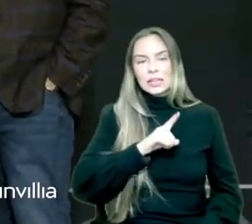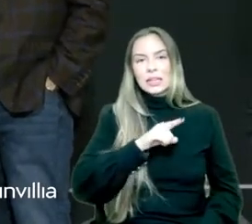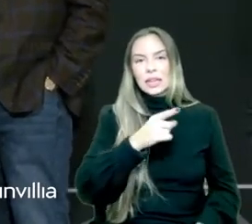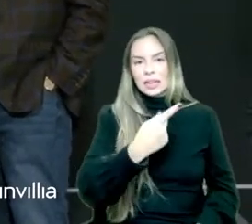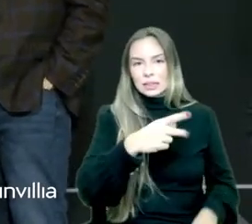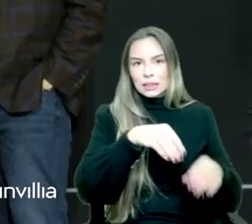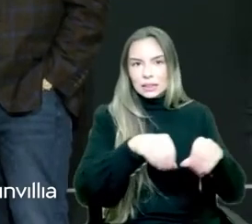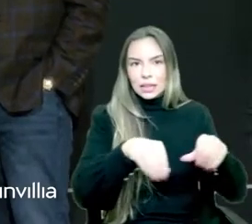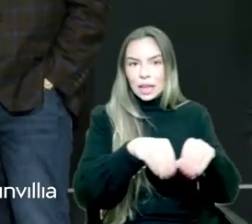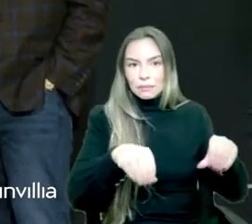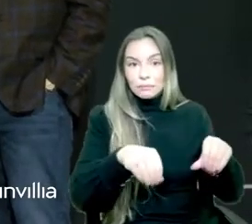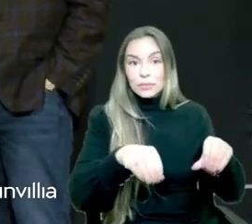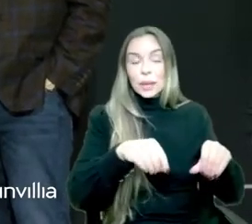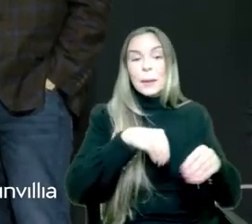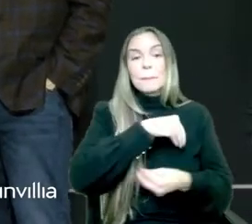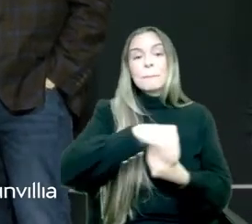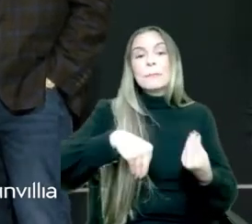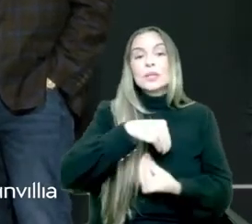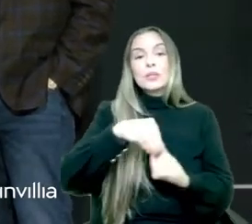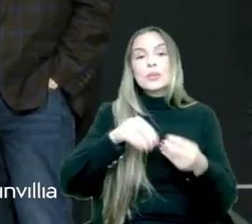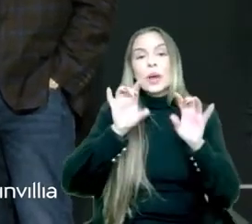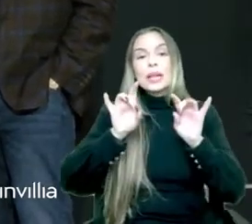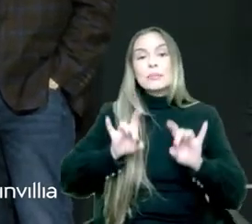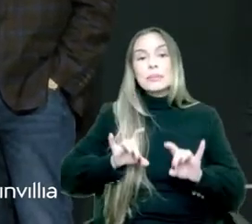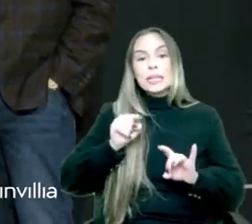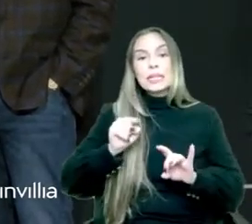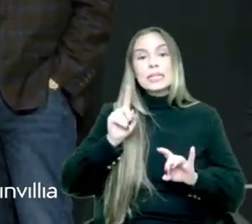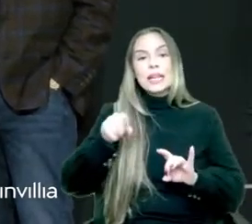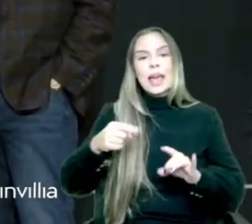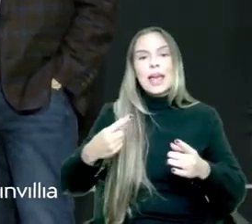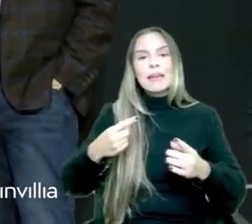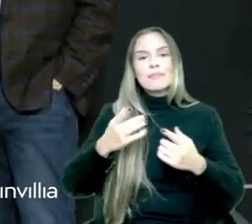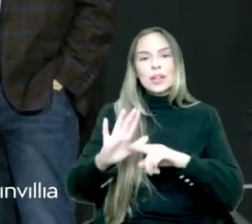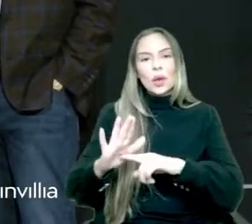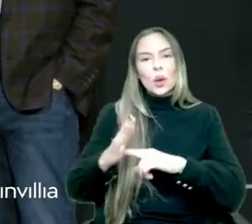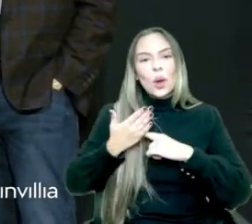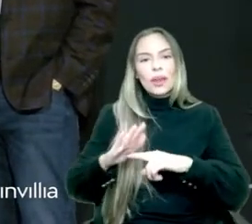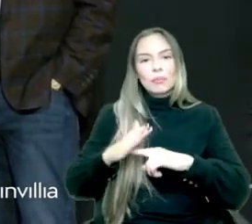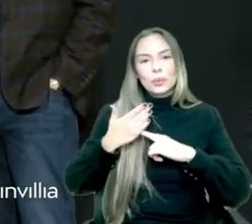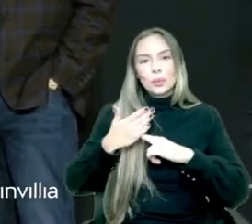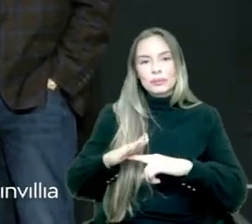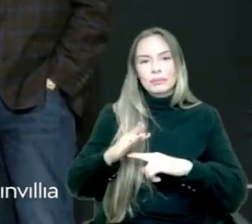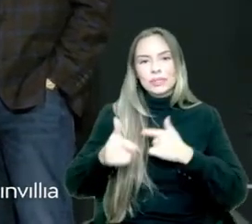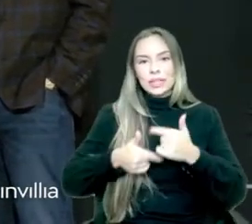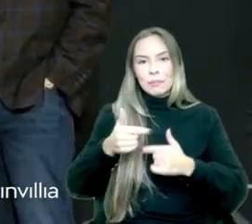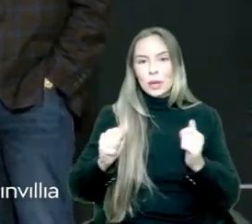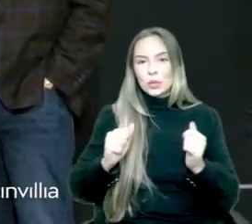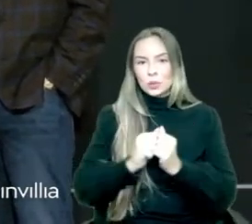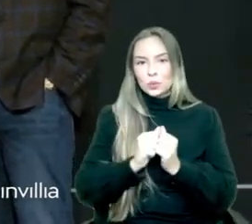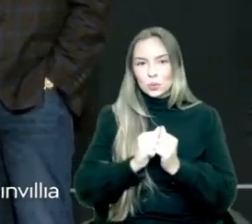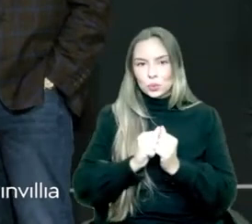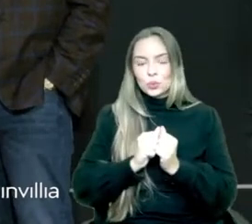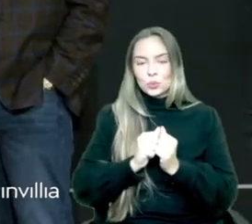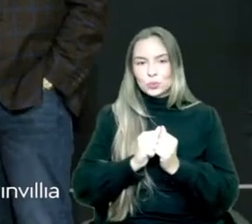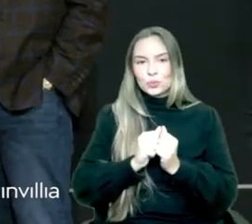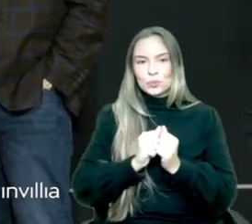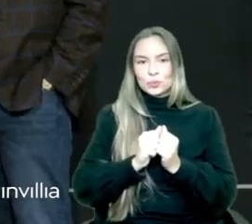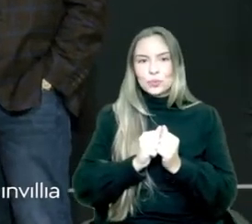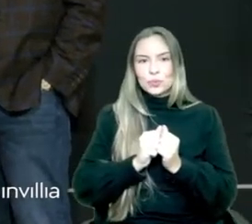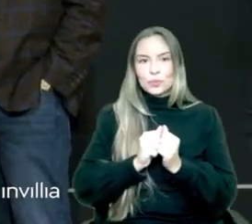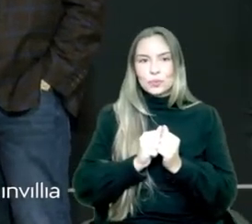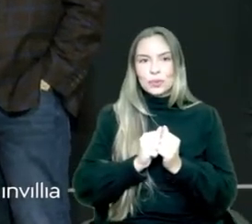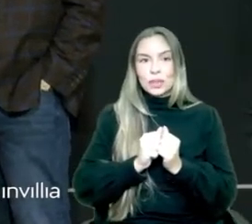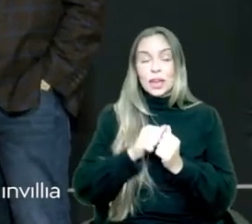of experts is when we collaborate, when we work together. Now, some very smart